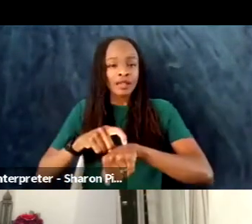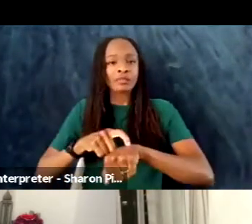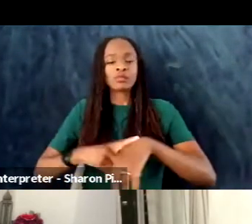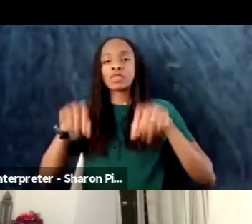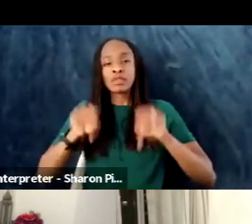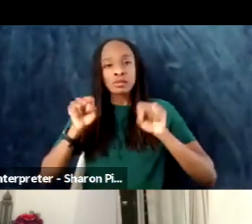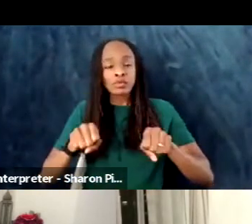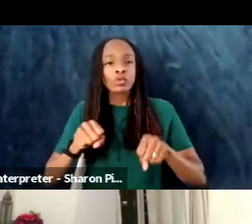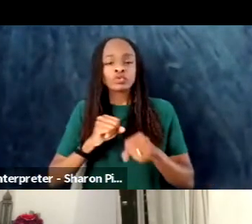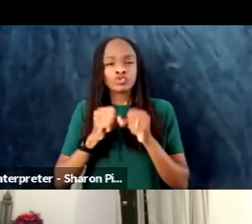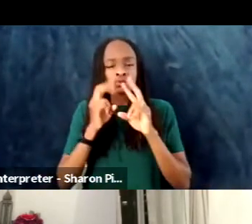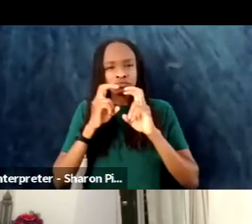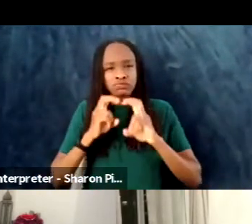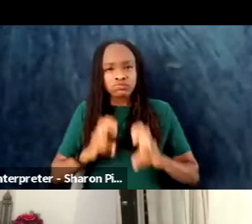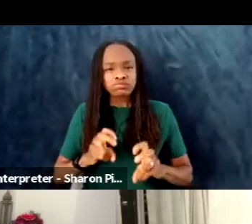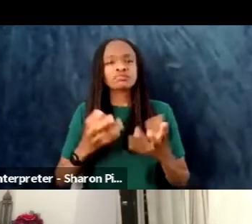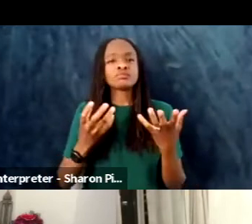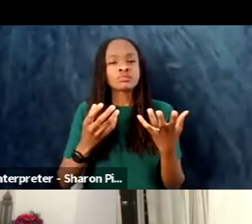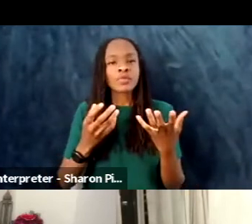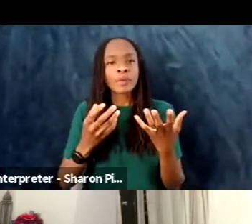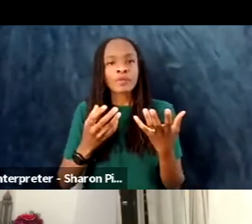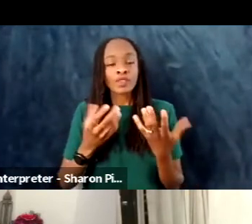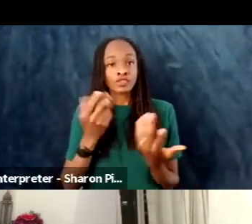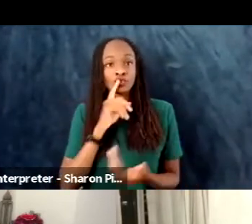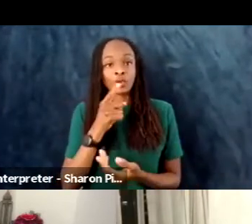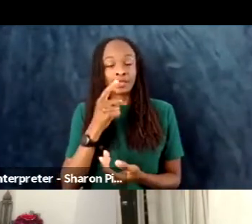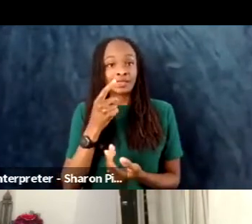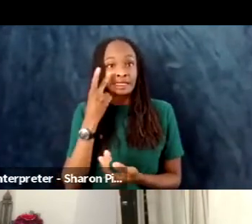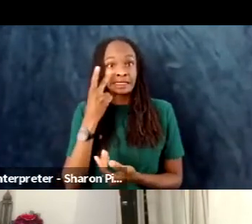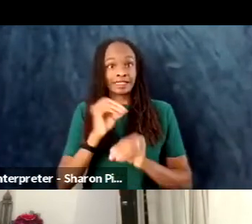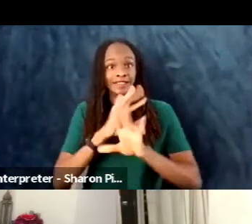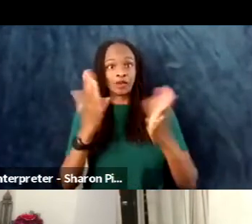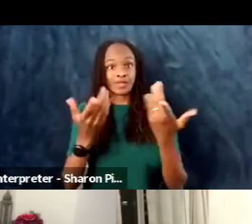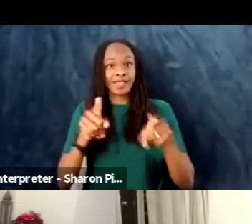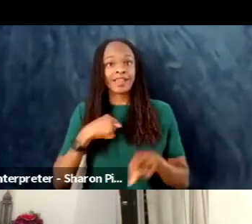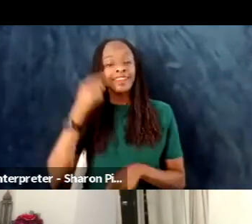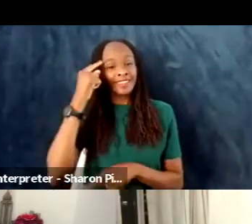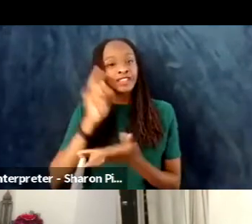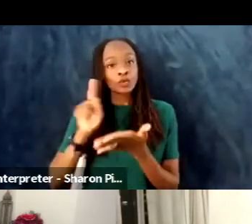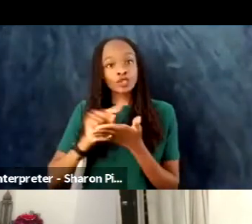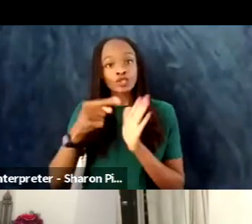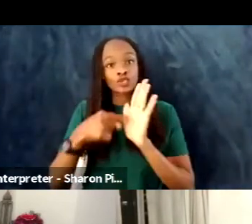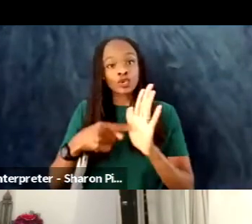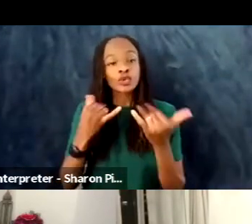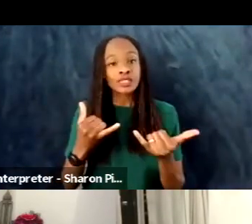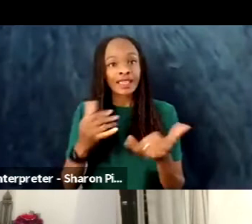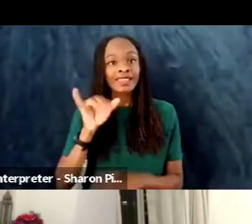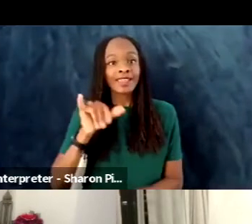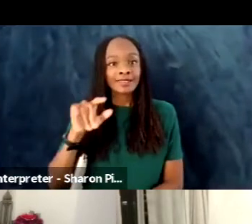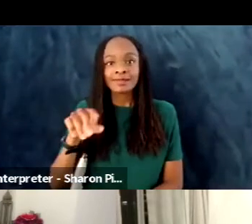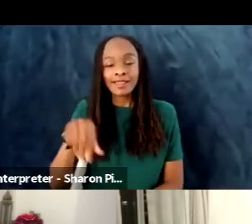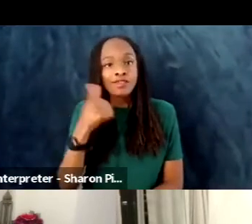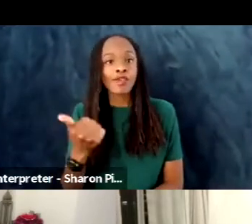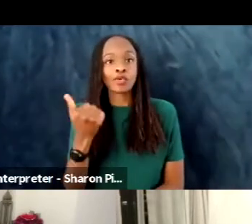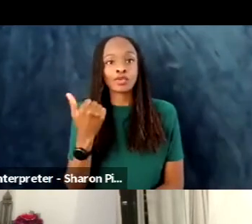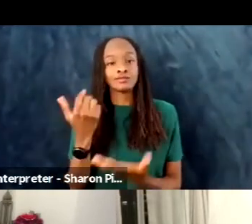through analysis to make our eyes open to what's happening. And I think the research here that you've presented today is another one of these